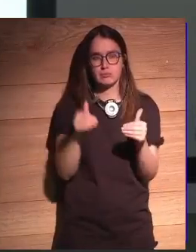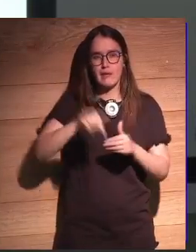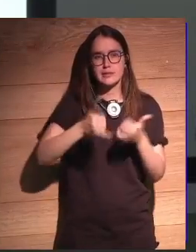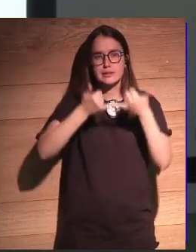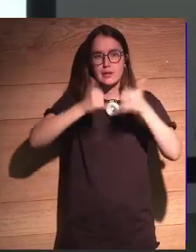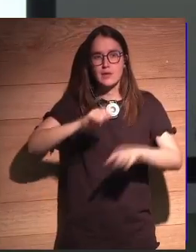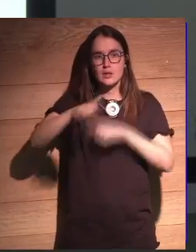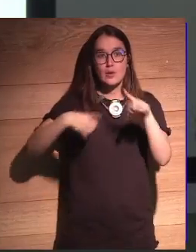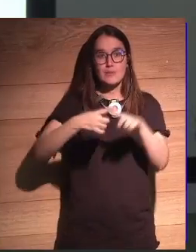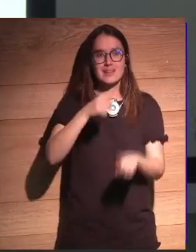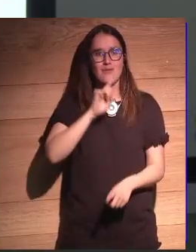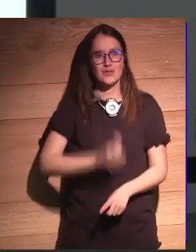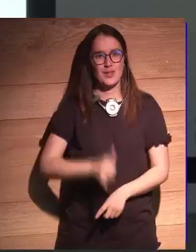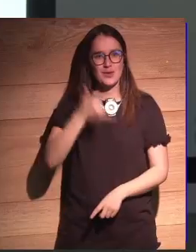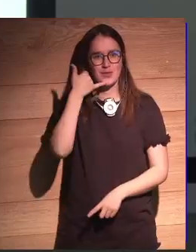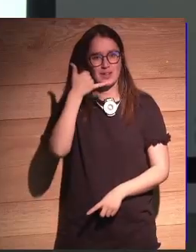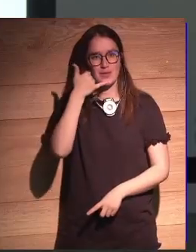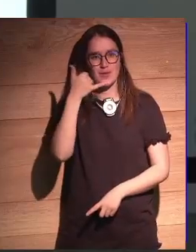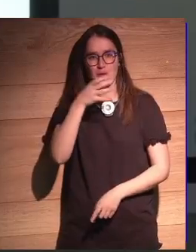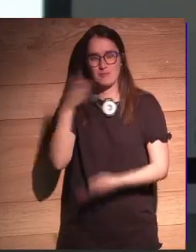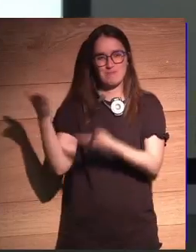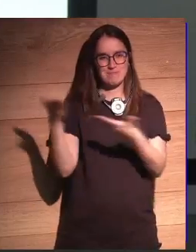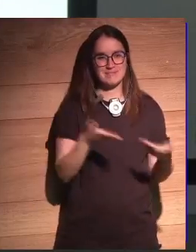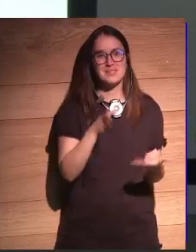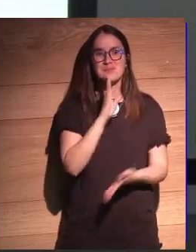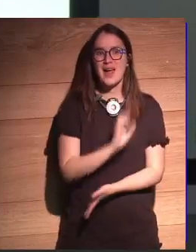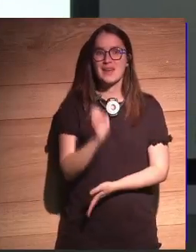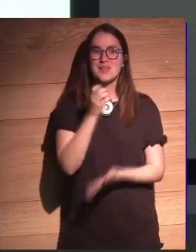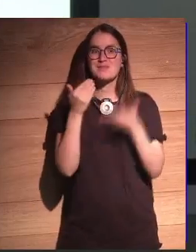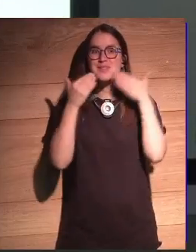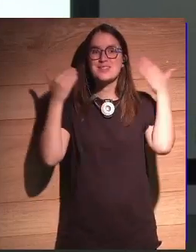Fundación Telefónica for having me here. This is great, so thank you so much.